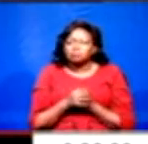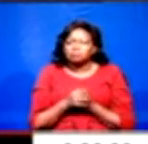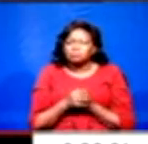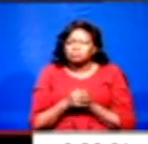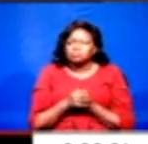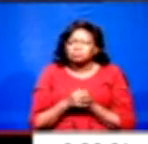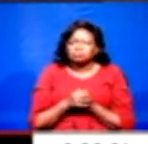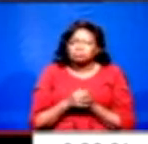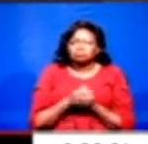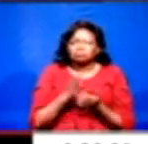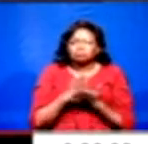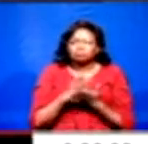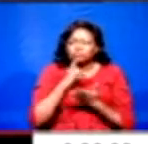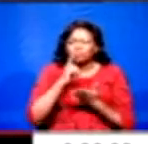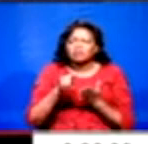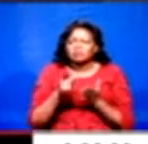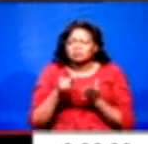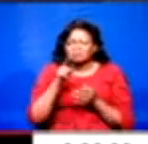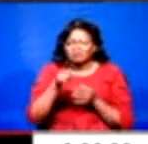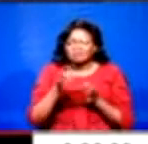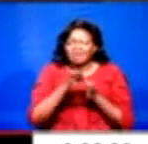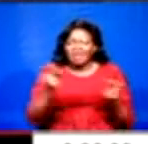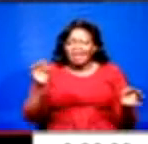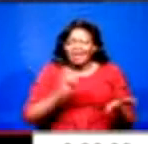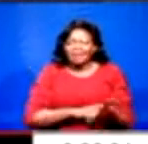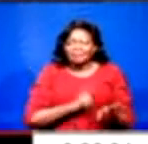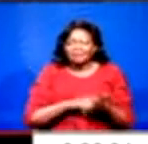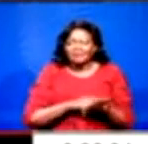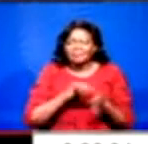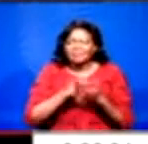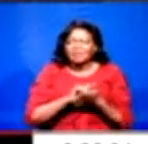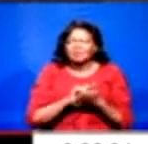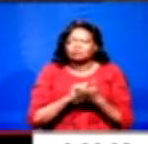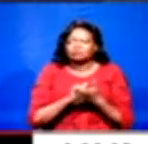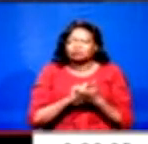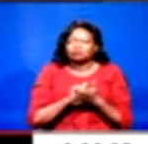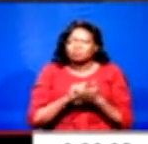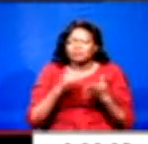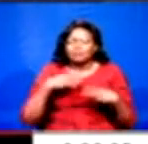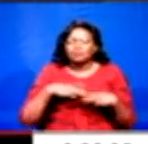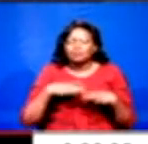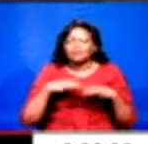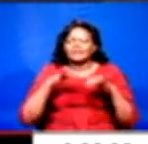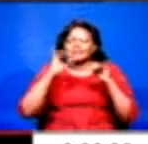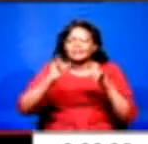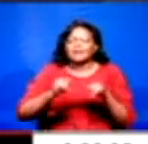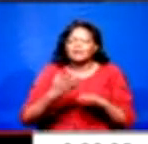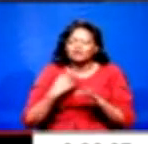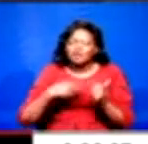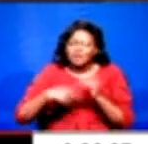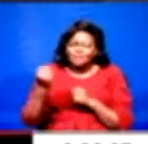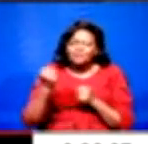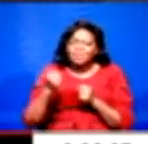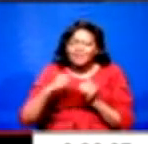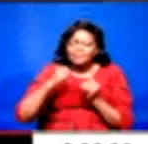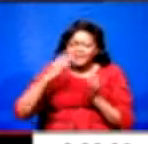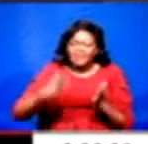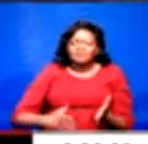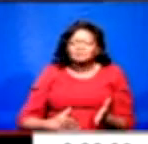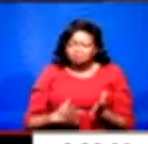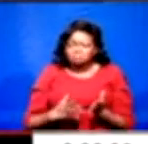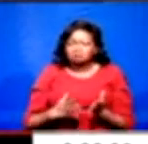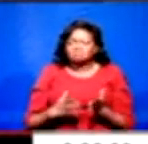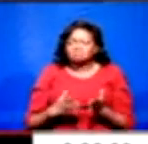Francis Owino say the lengthy period some retailers are taking to pay millers for their deliveries has seen some millers opt